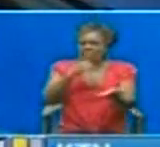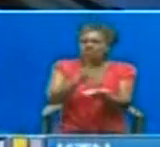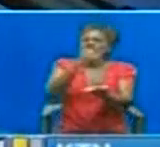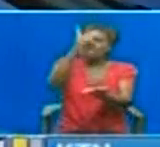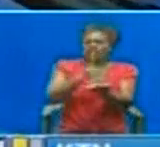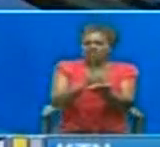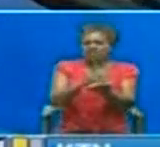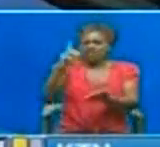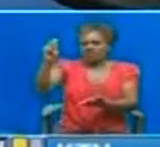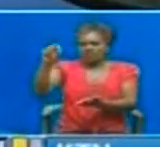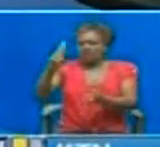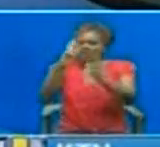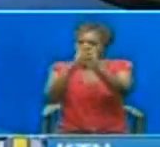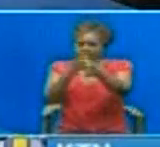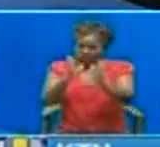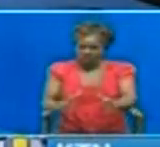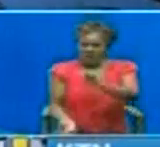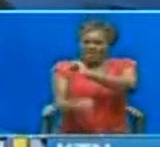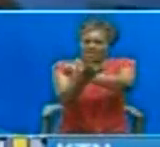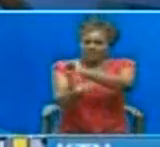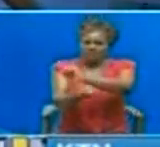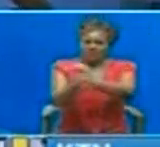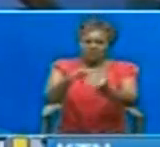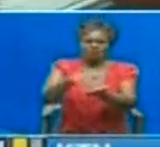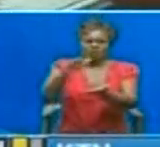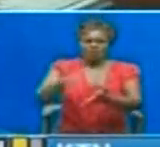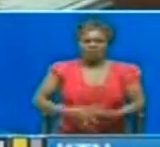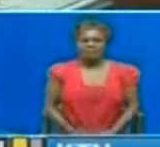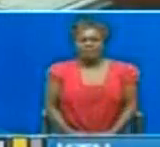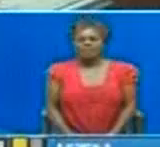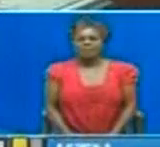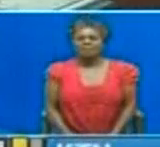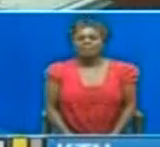shilling? KTN's Charles Gitonga has more.